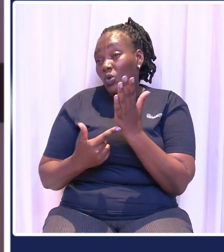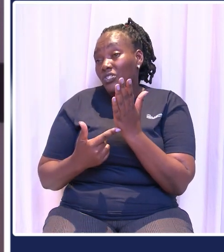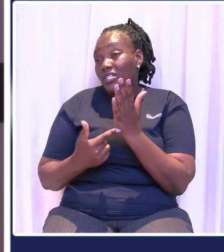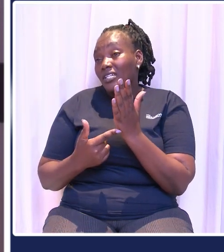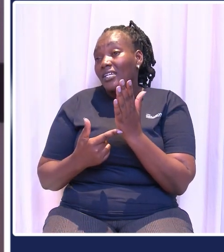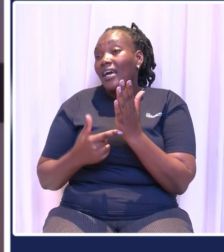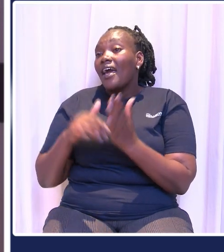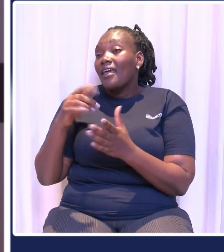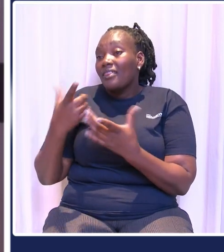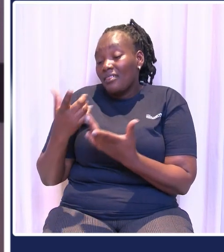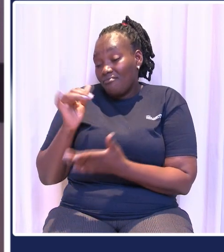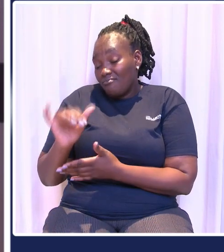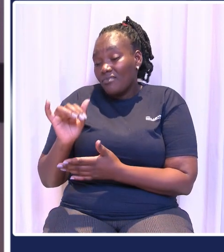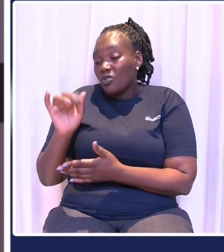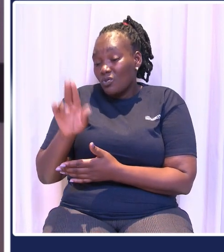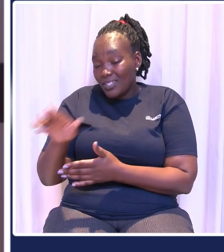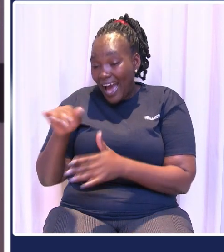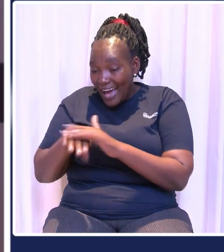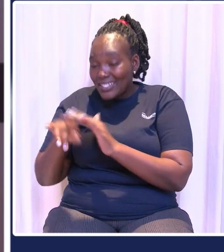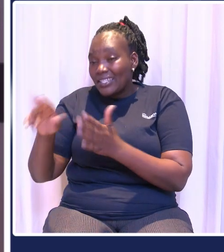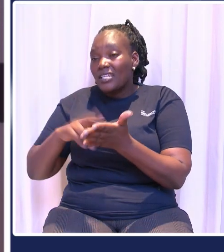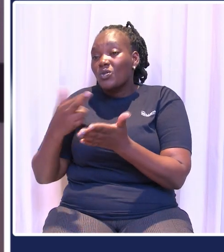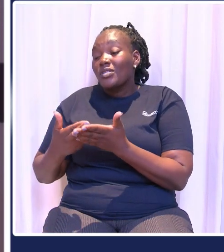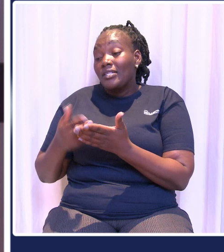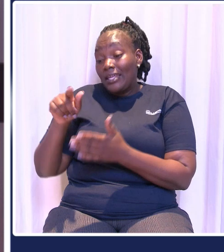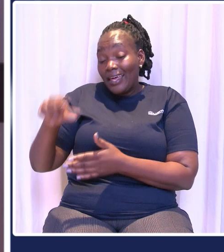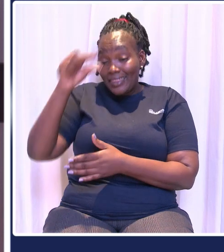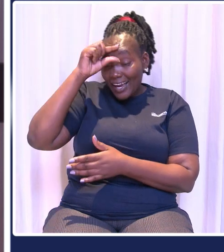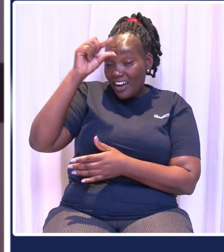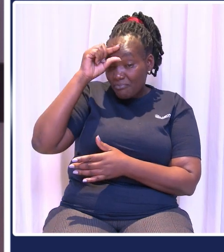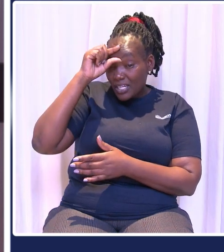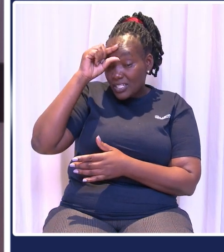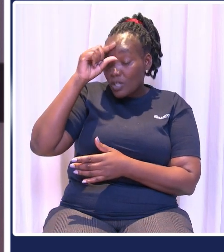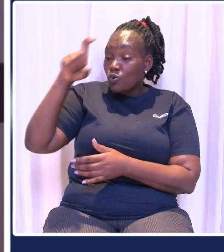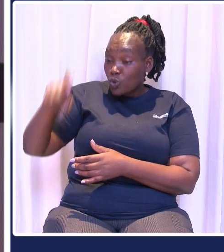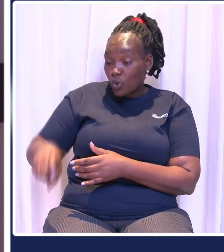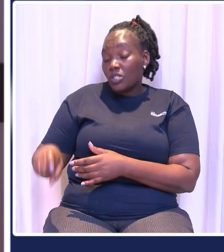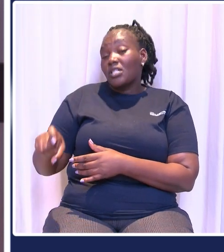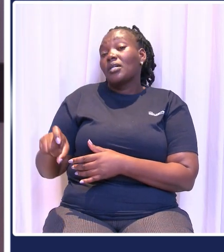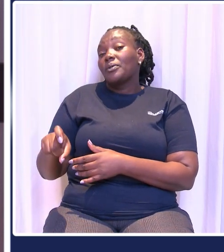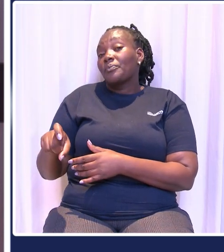and that takes some resources. And that's where governments, most of all, should